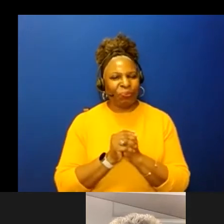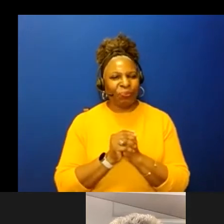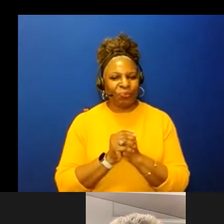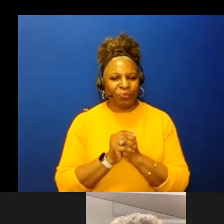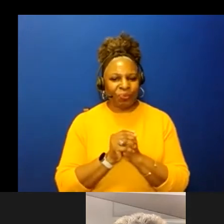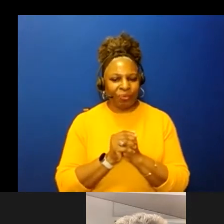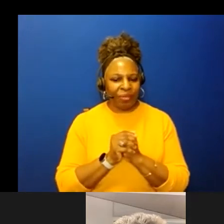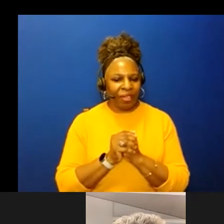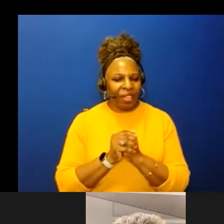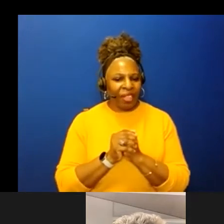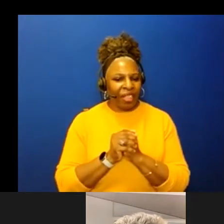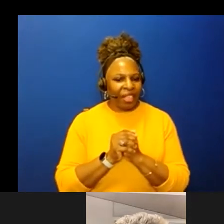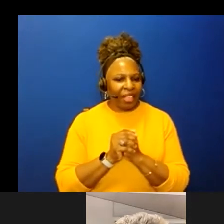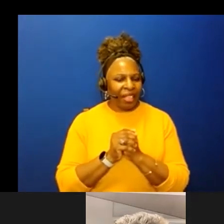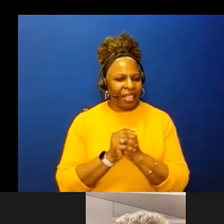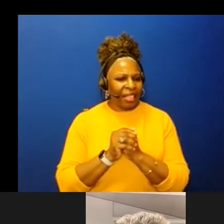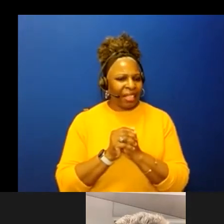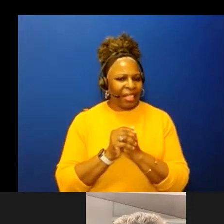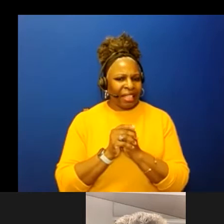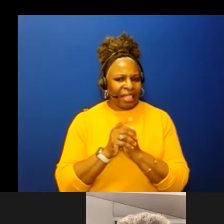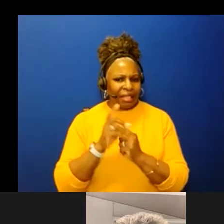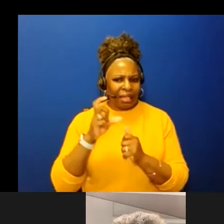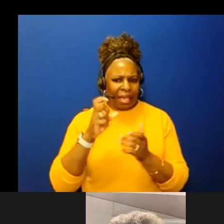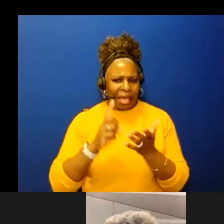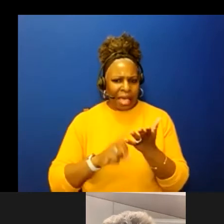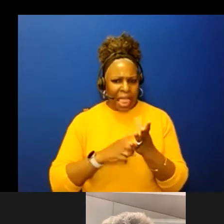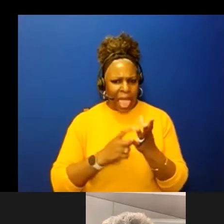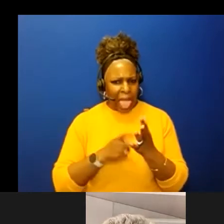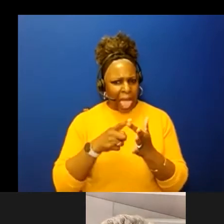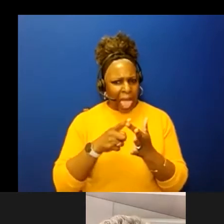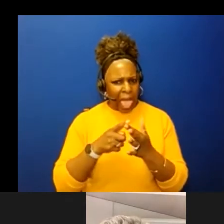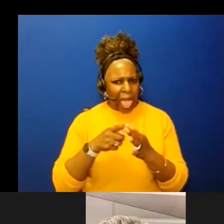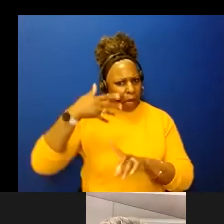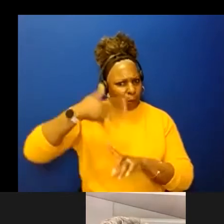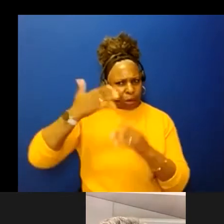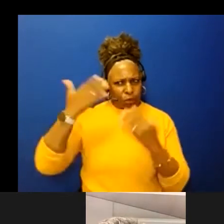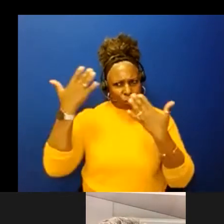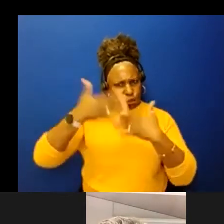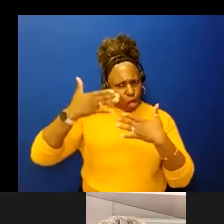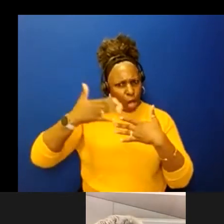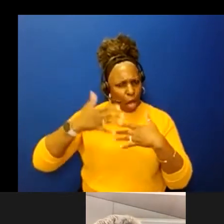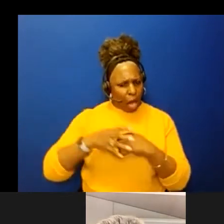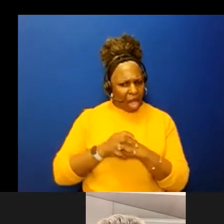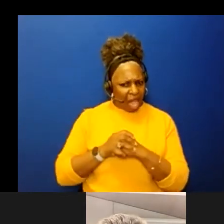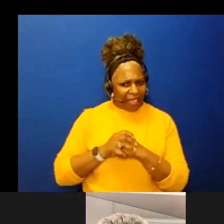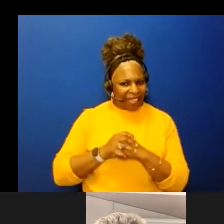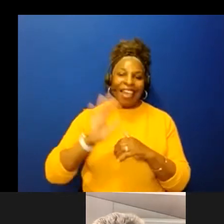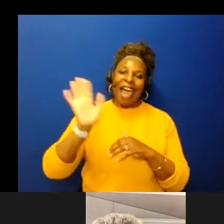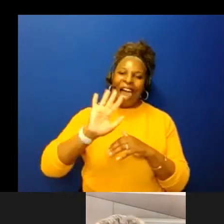I think you're a bit dark in the background, Claire. I know, I've tried to change it. Hi,